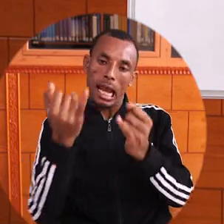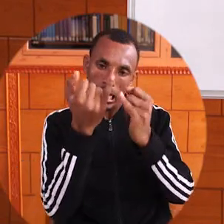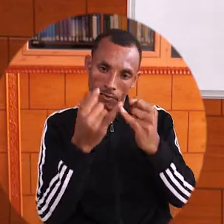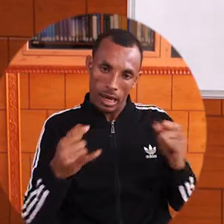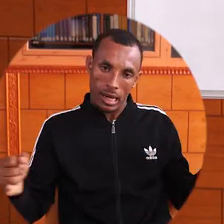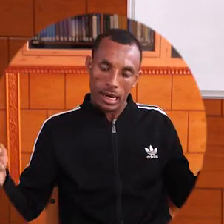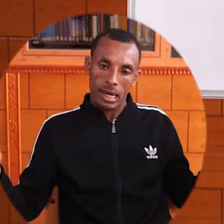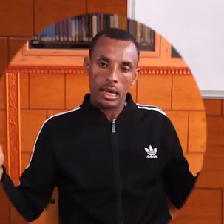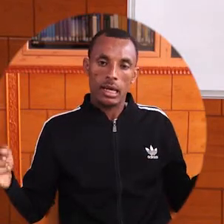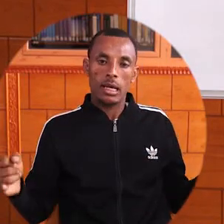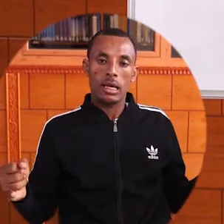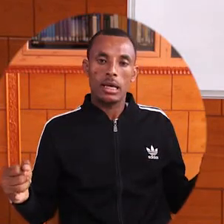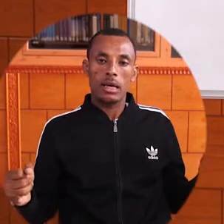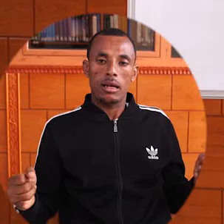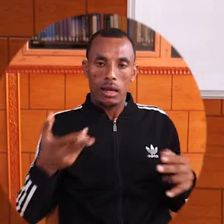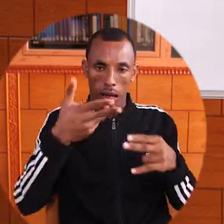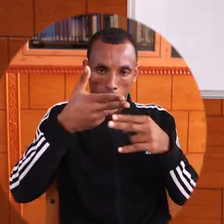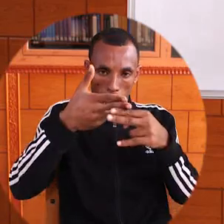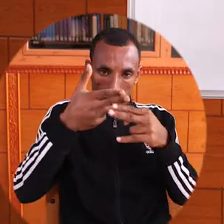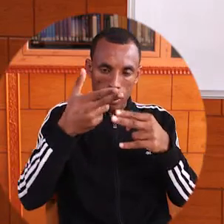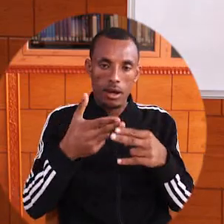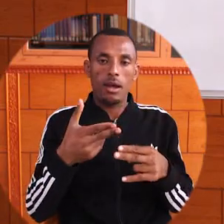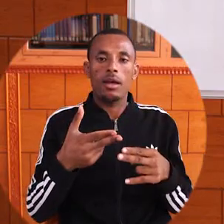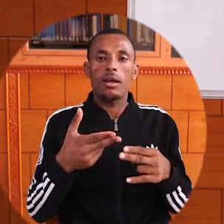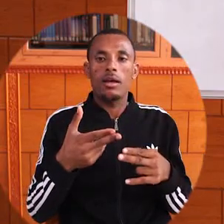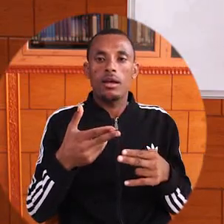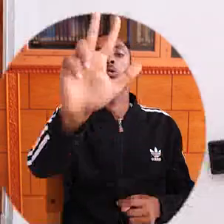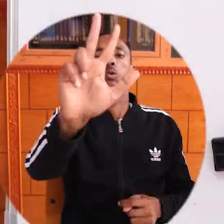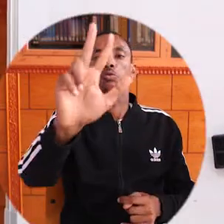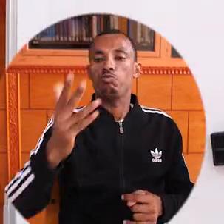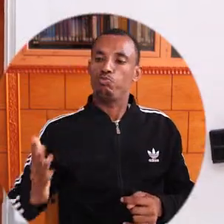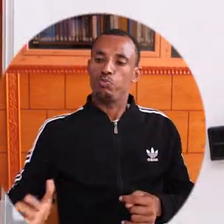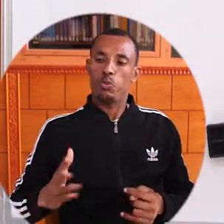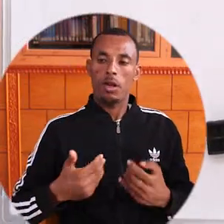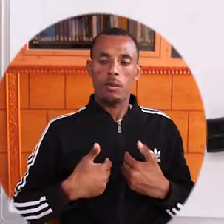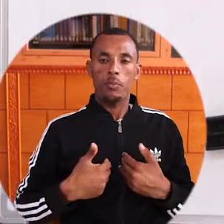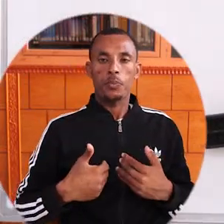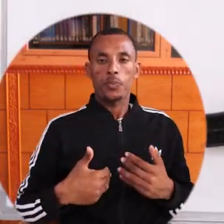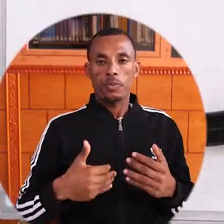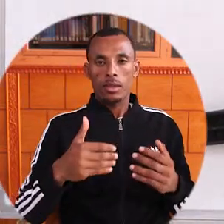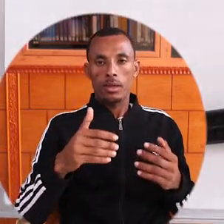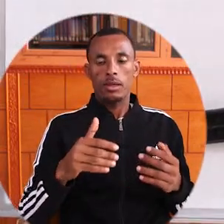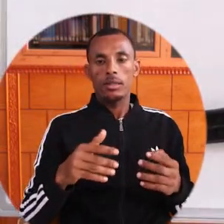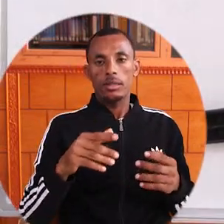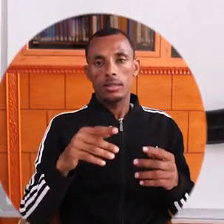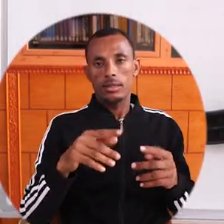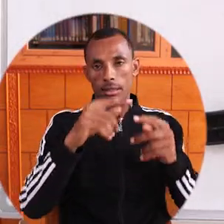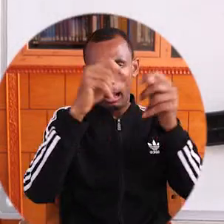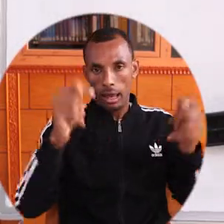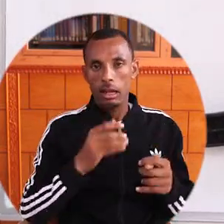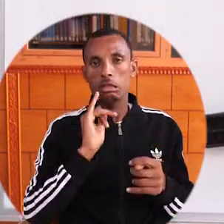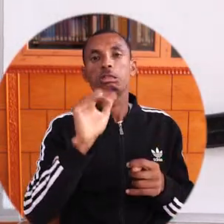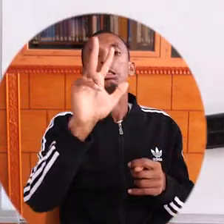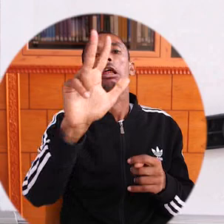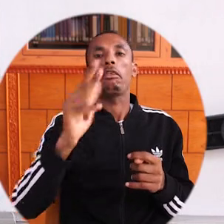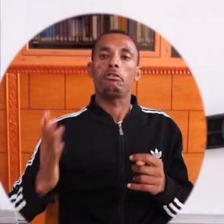classified named as the types of polygon is triangles